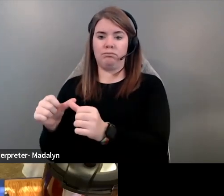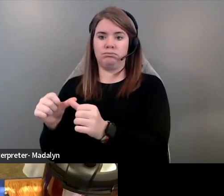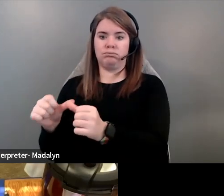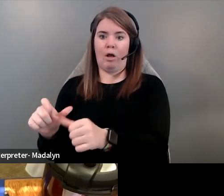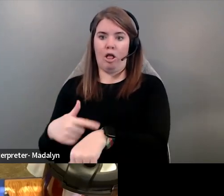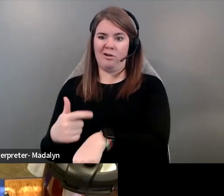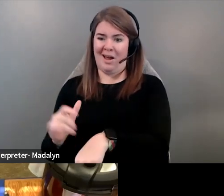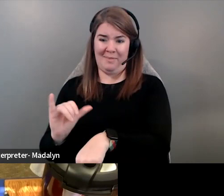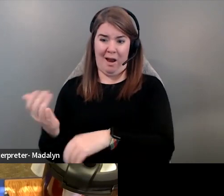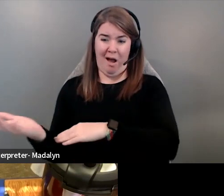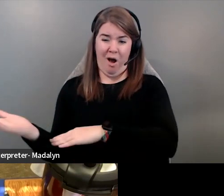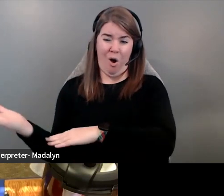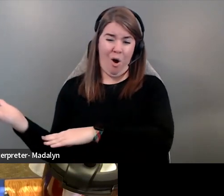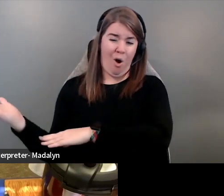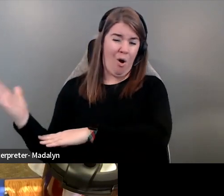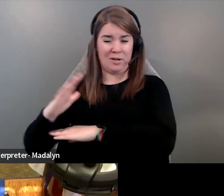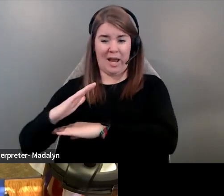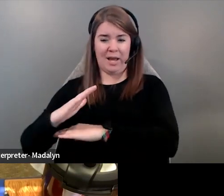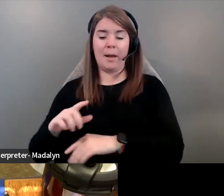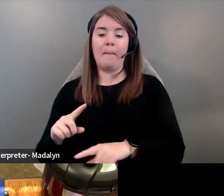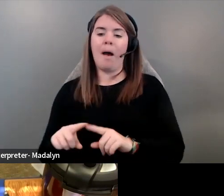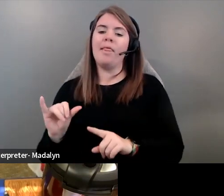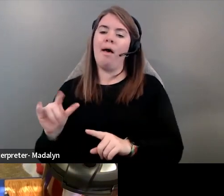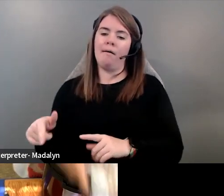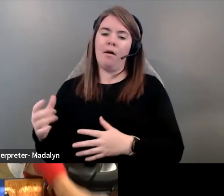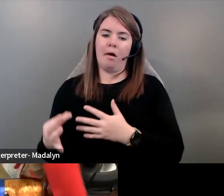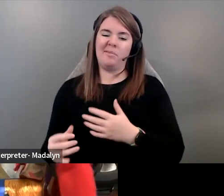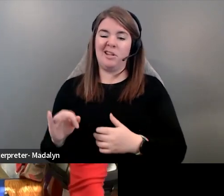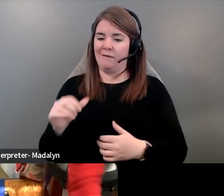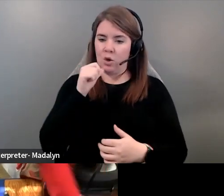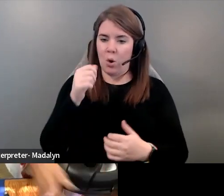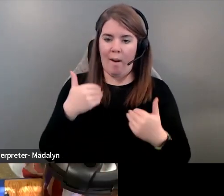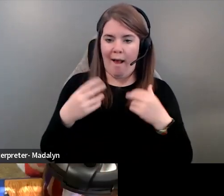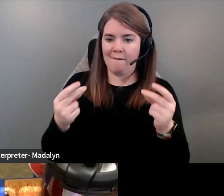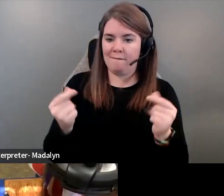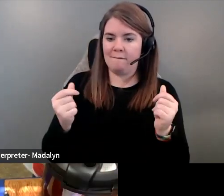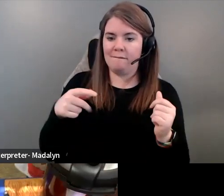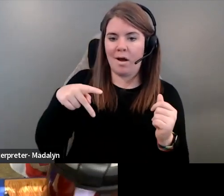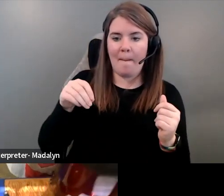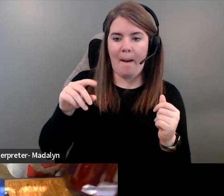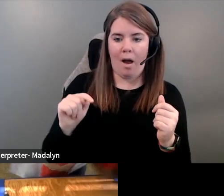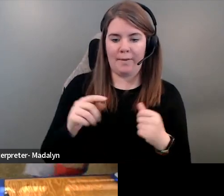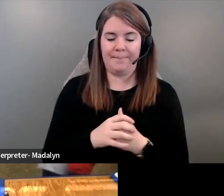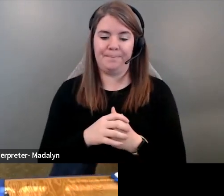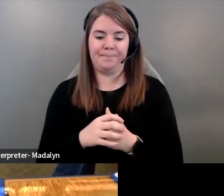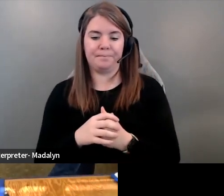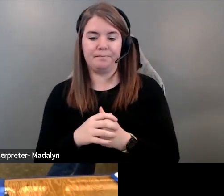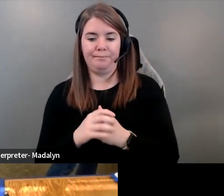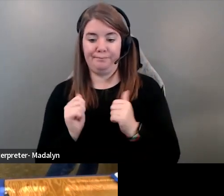day to get your beans tender, but that's another way to do it if you don't have an Instapot. So that got our beans all